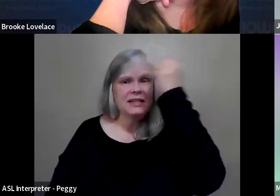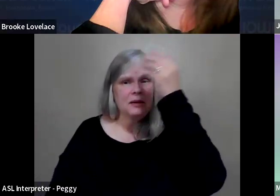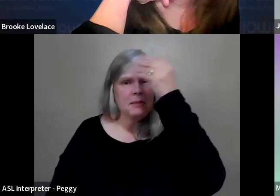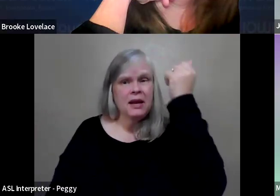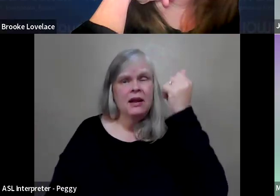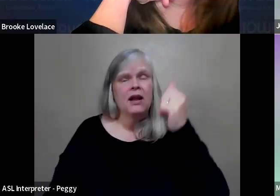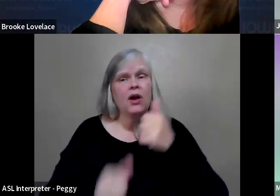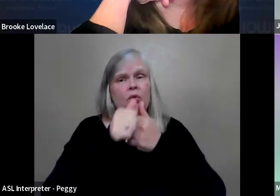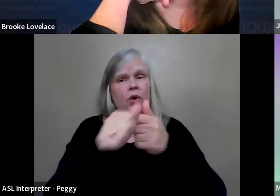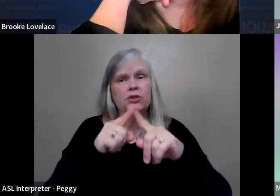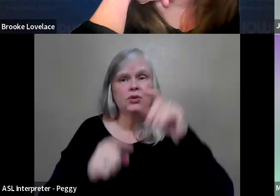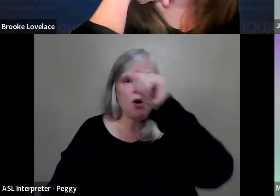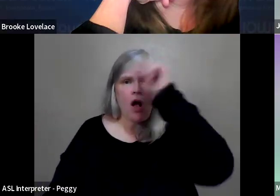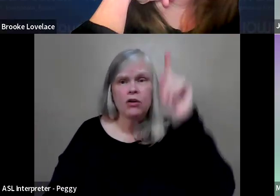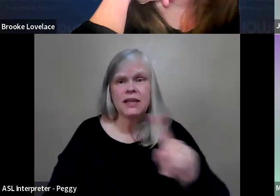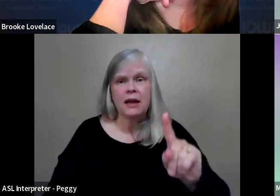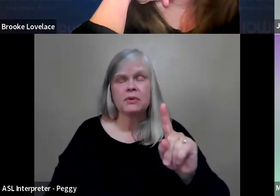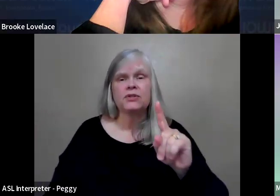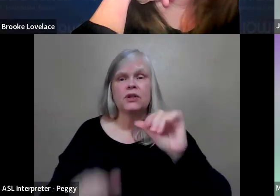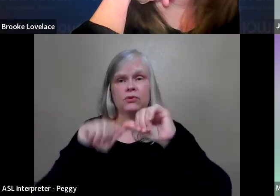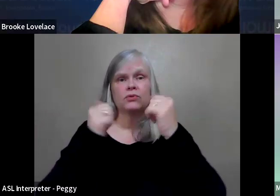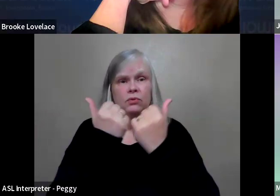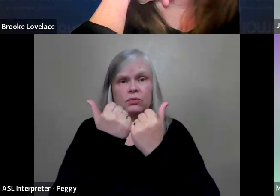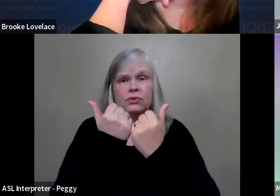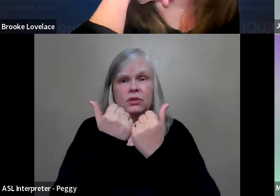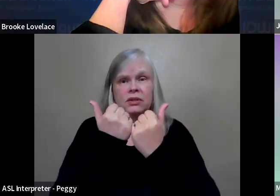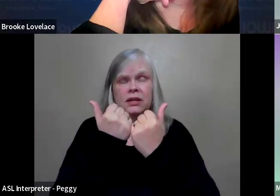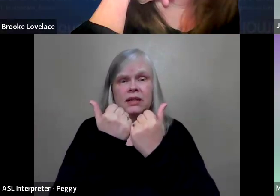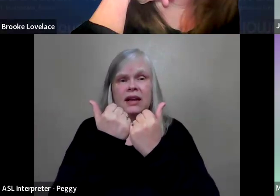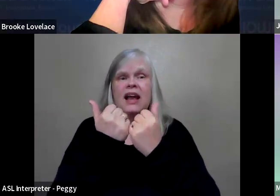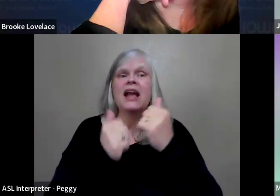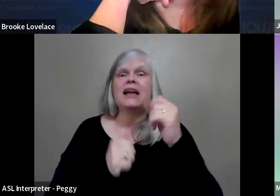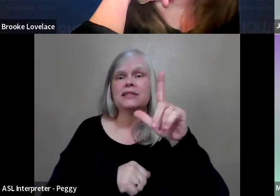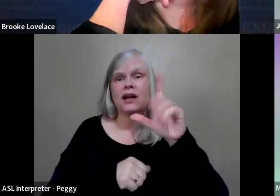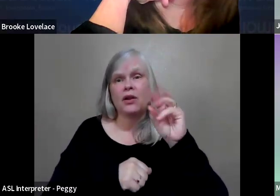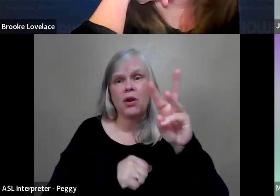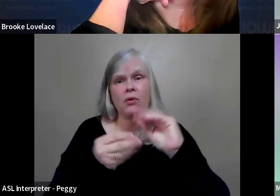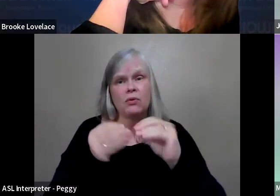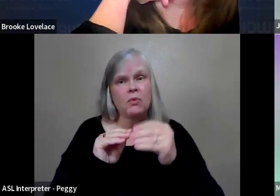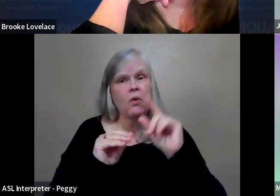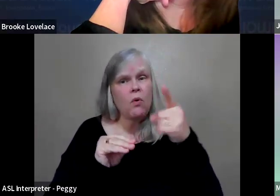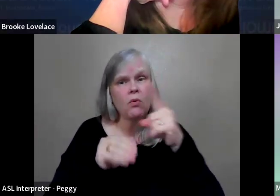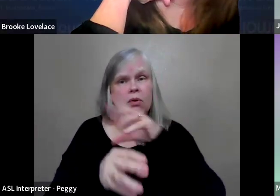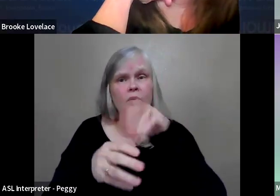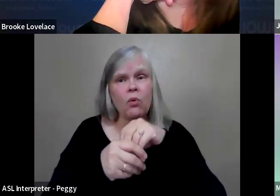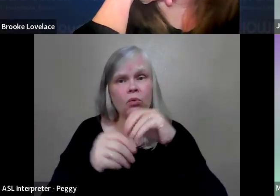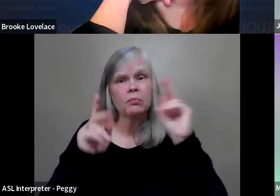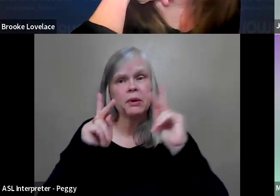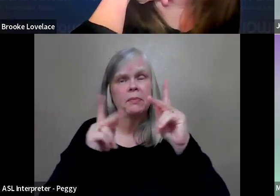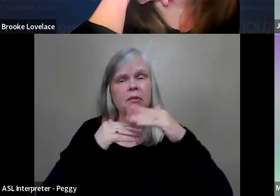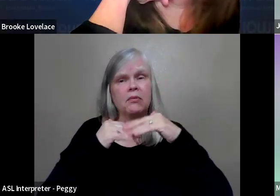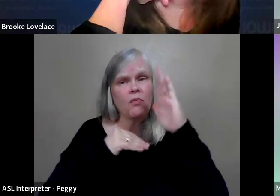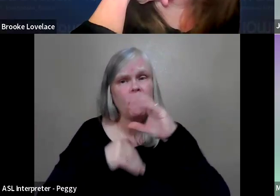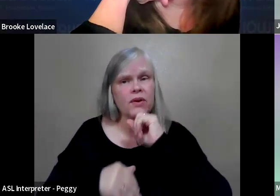Alzheimer's Association. Now I want to note here that this is a low number because it only includes people over